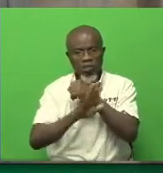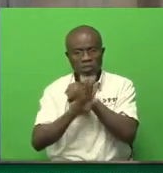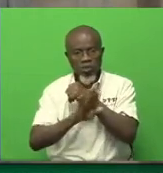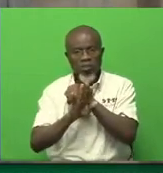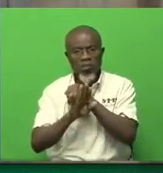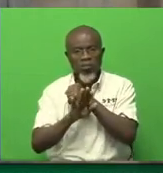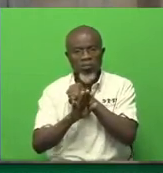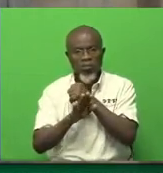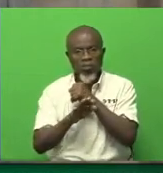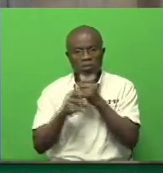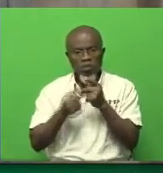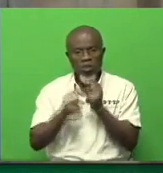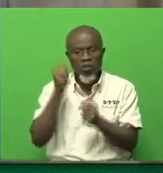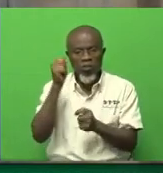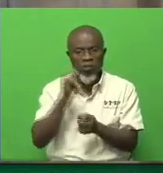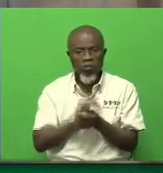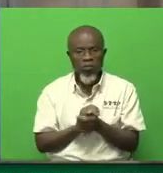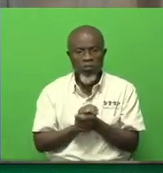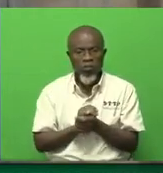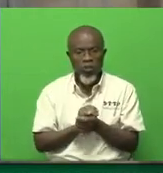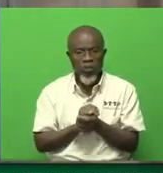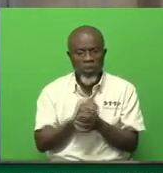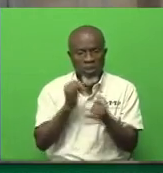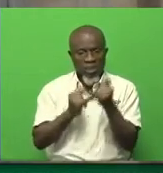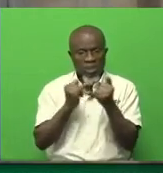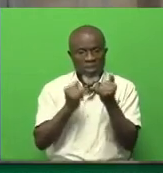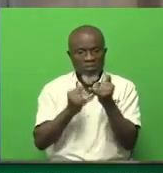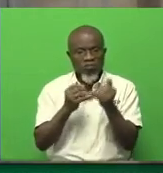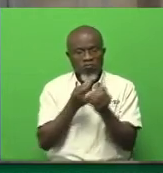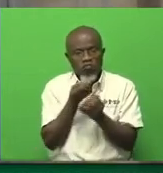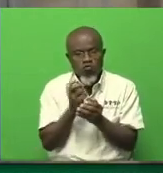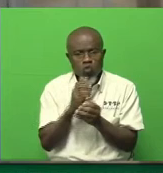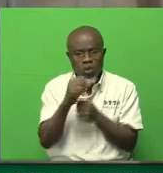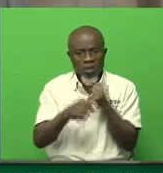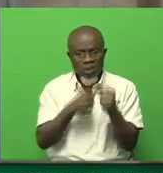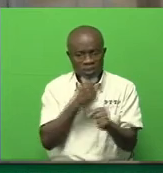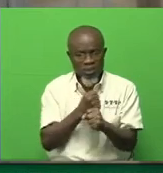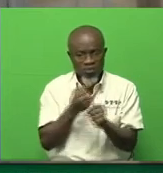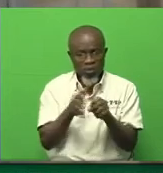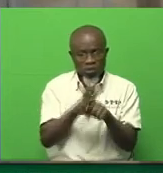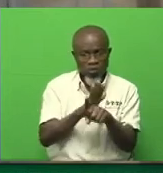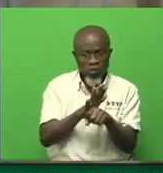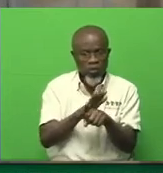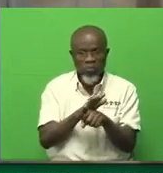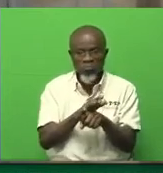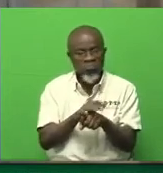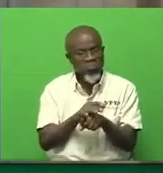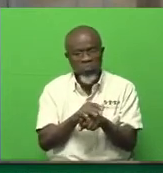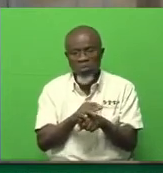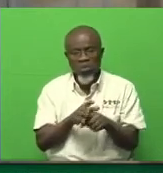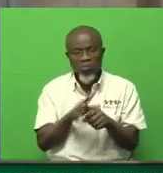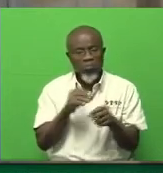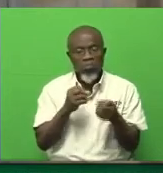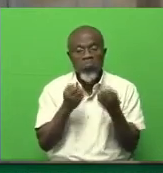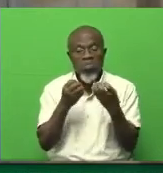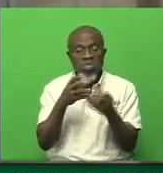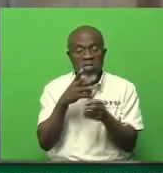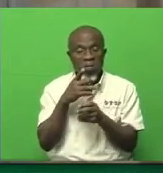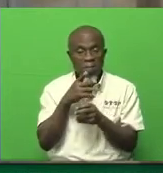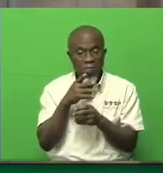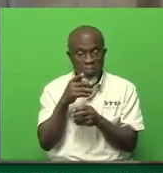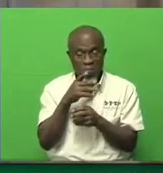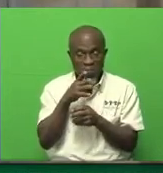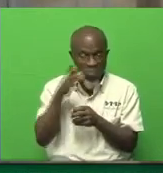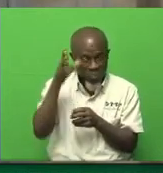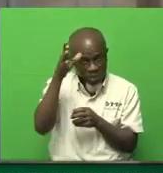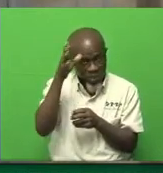what happened is during the last two years during covid-19 many parents did not um stay up to date with their children's vaccination status or the